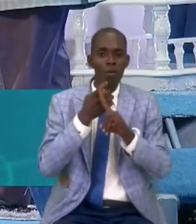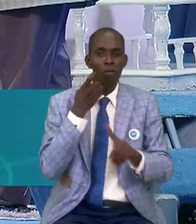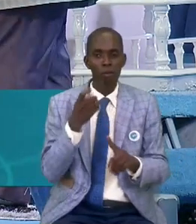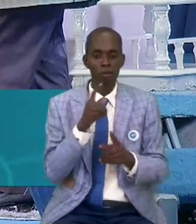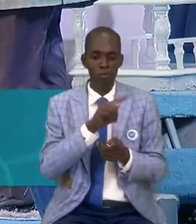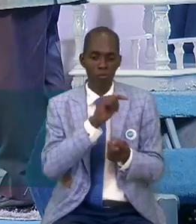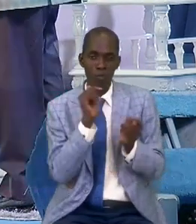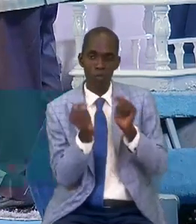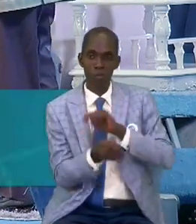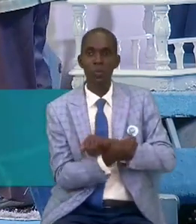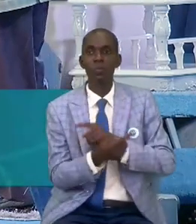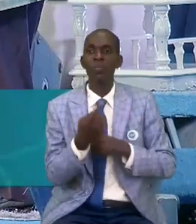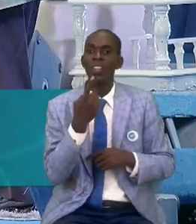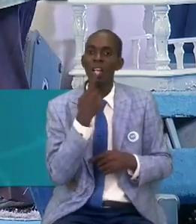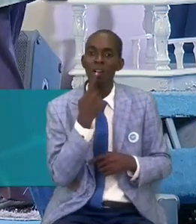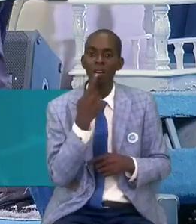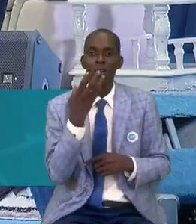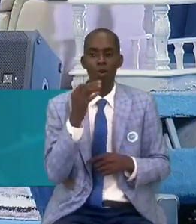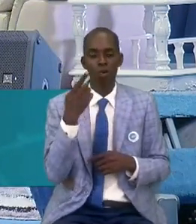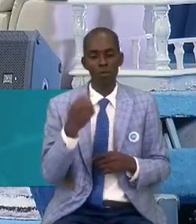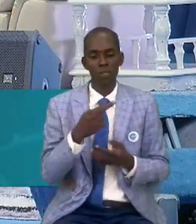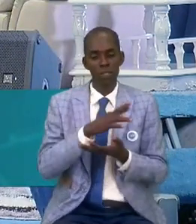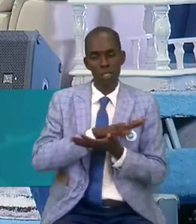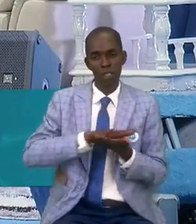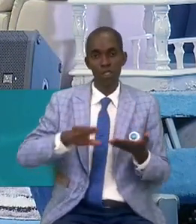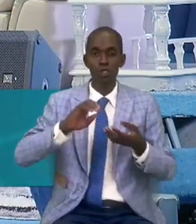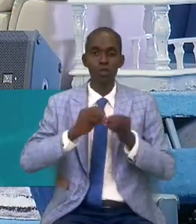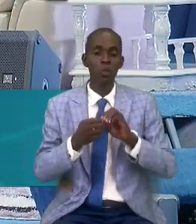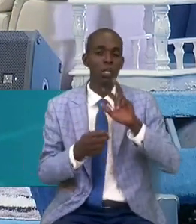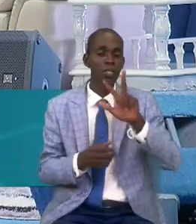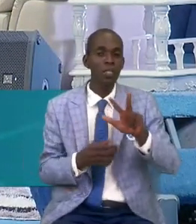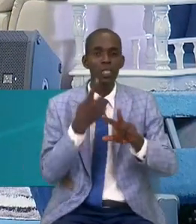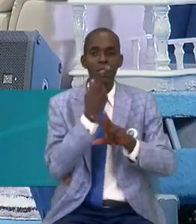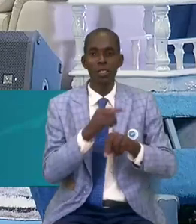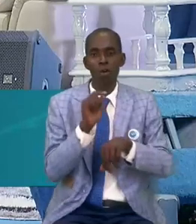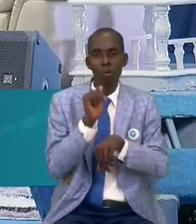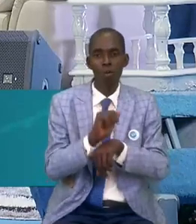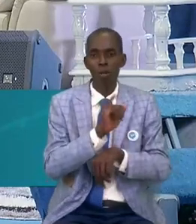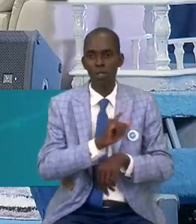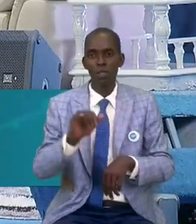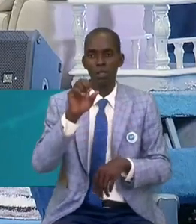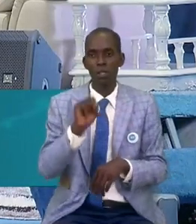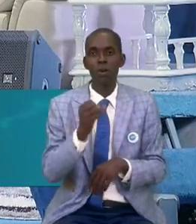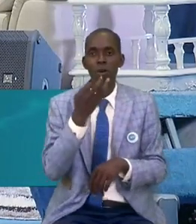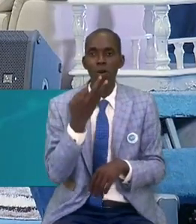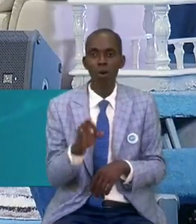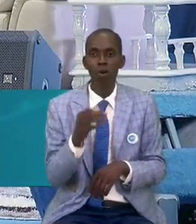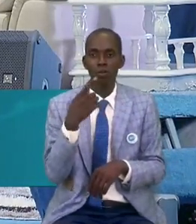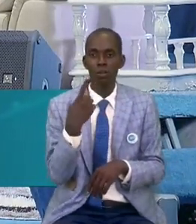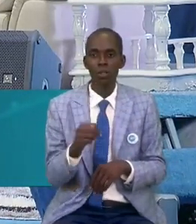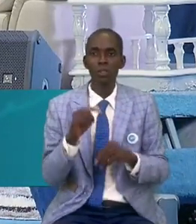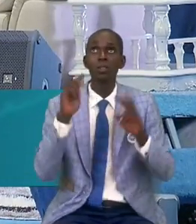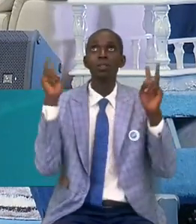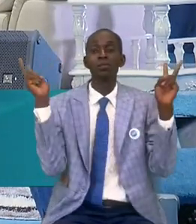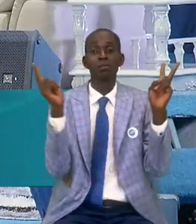three, the workings of the triumphant tongue of our Redeemer. Let's look